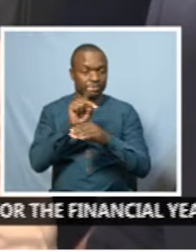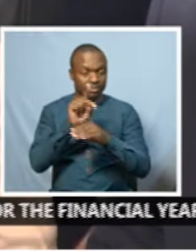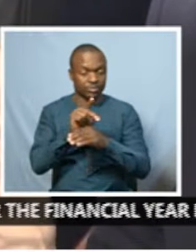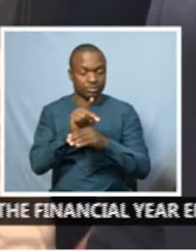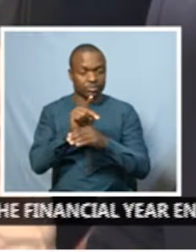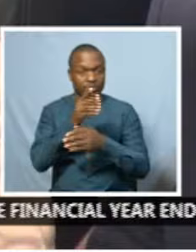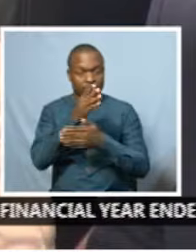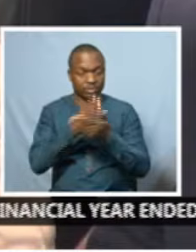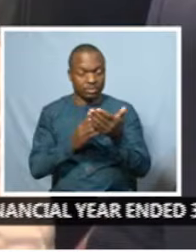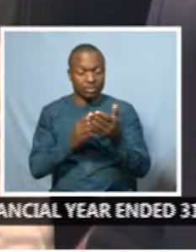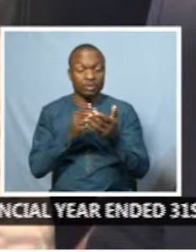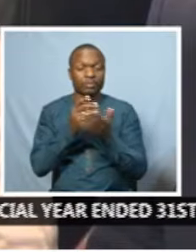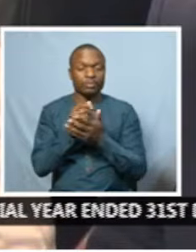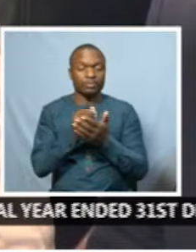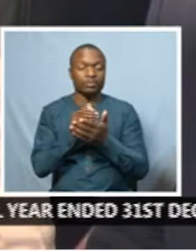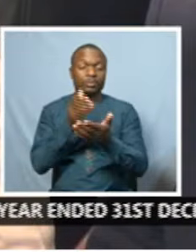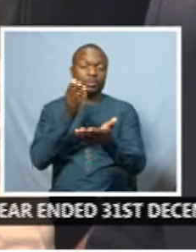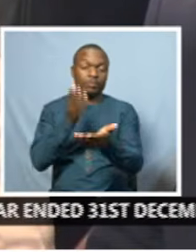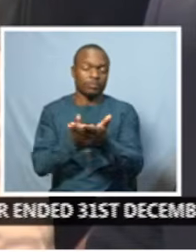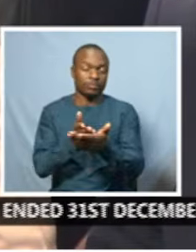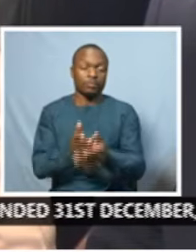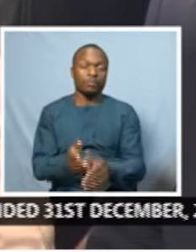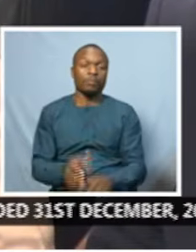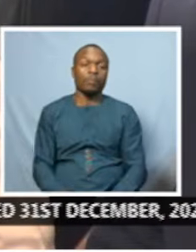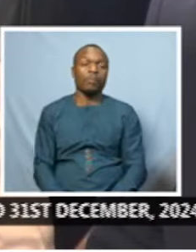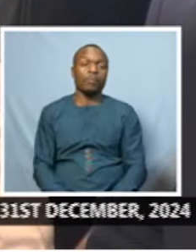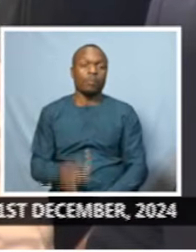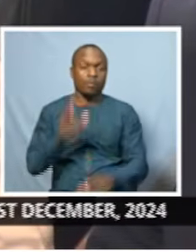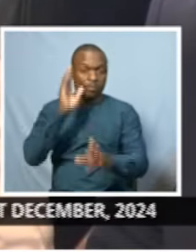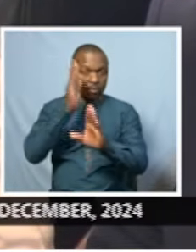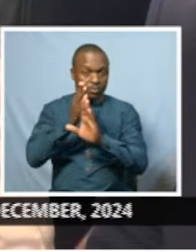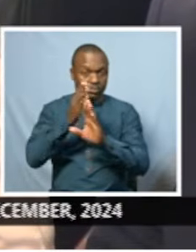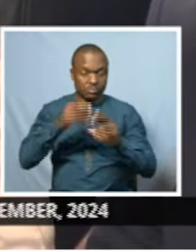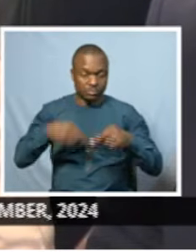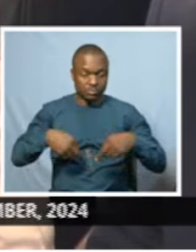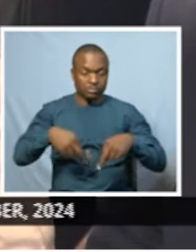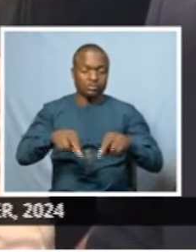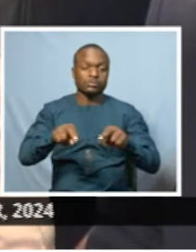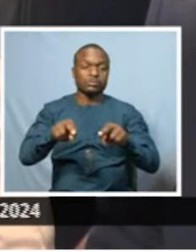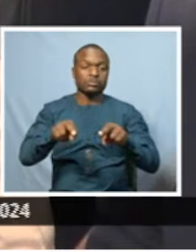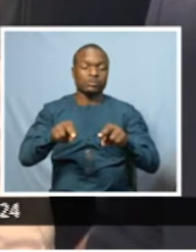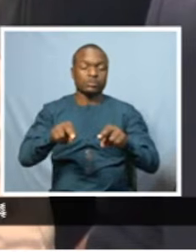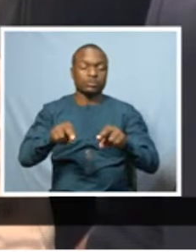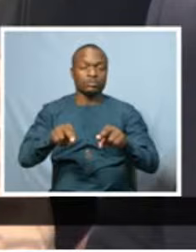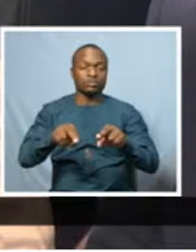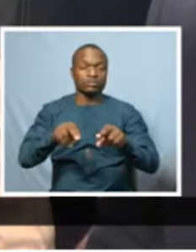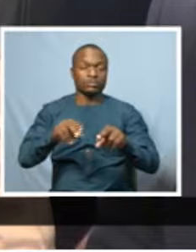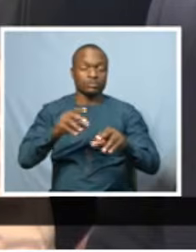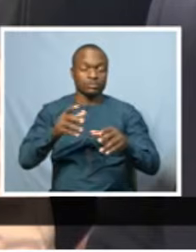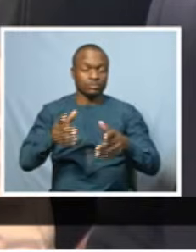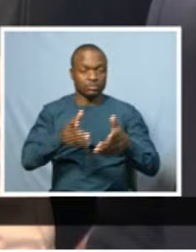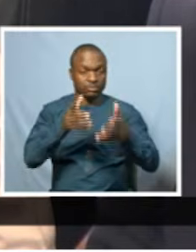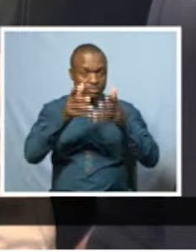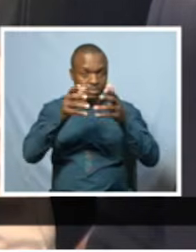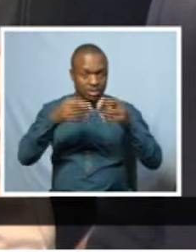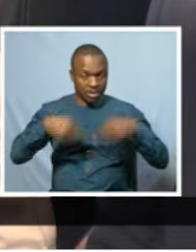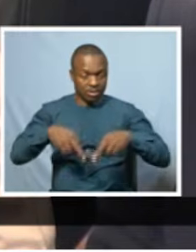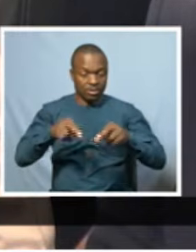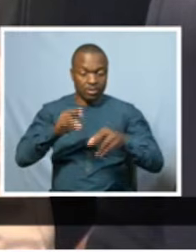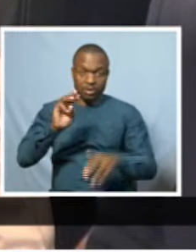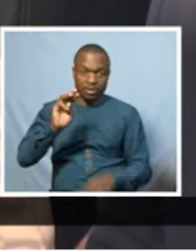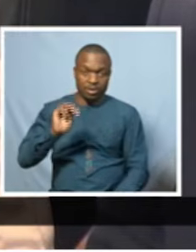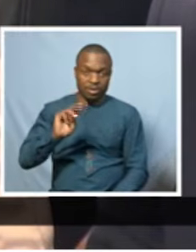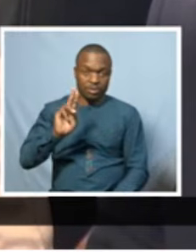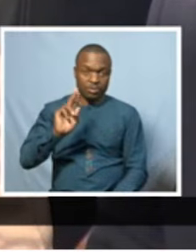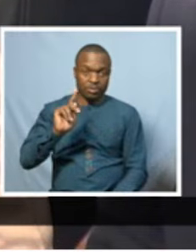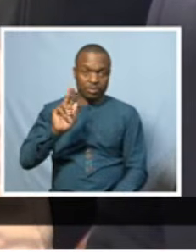there are some payments here towards the roads of gravel road of Mukupa, Kaoma,